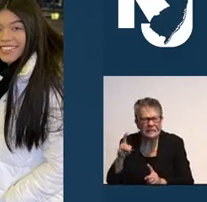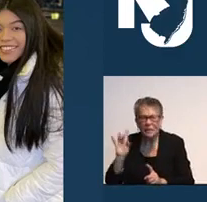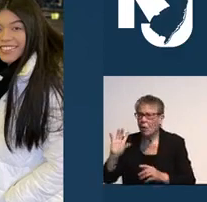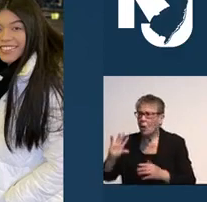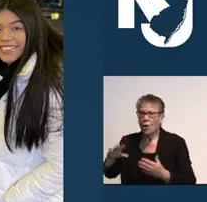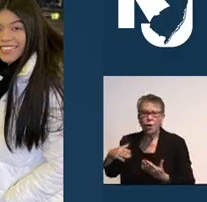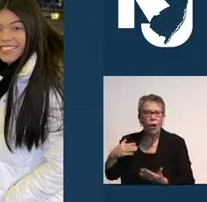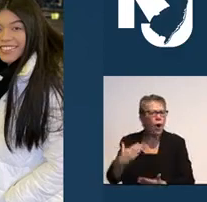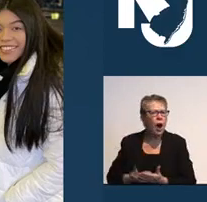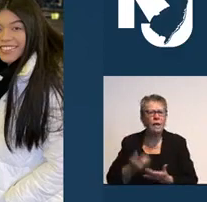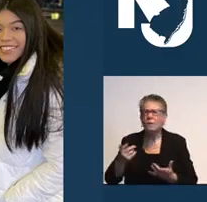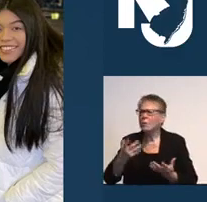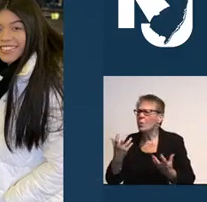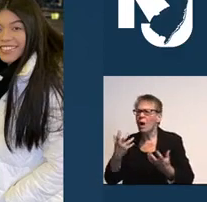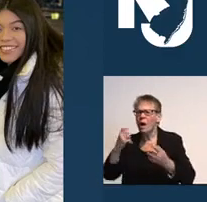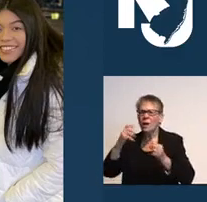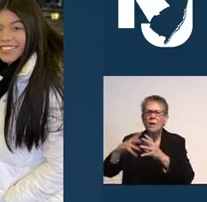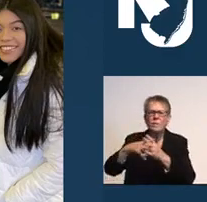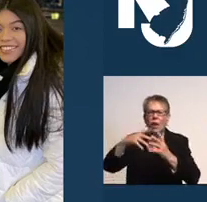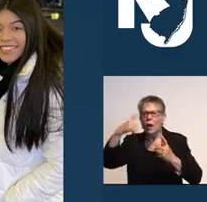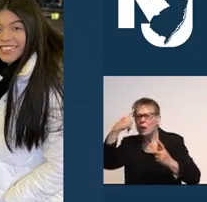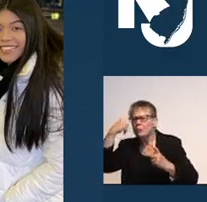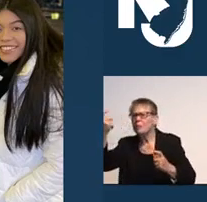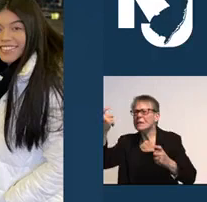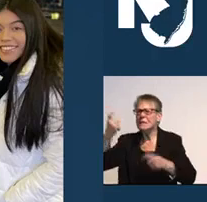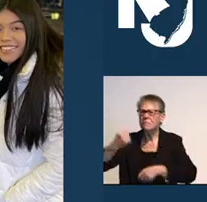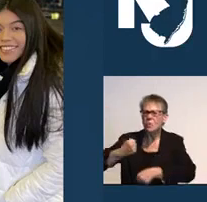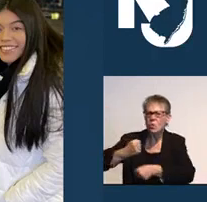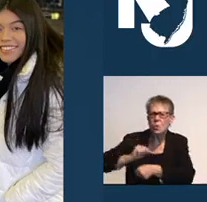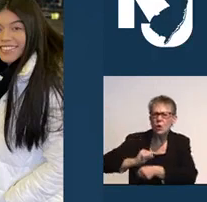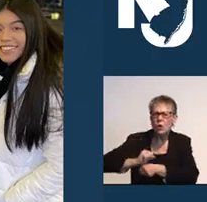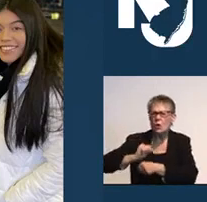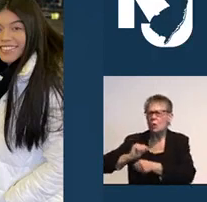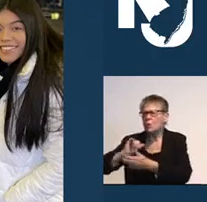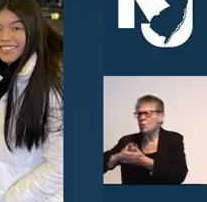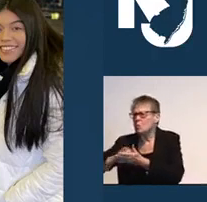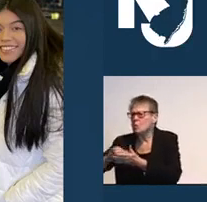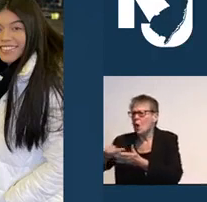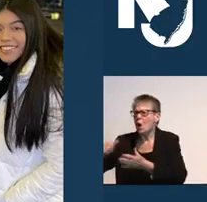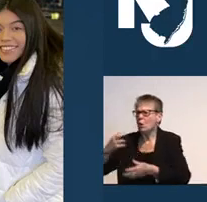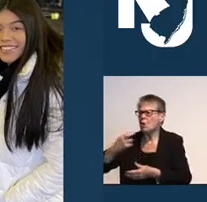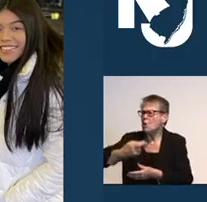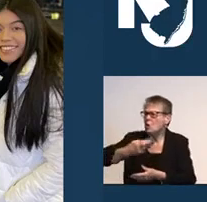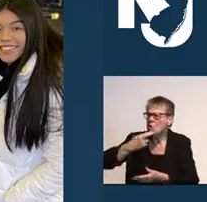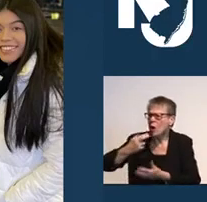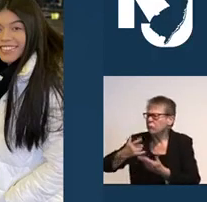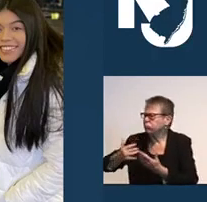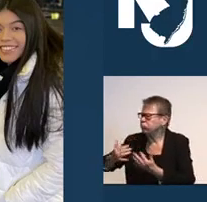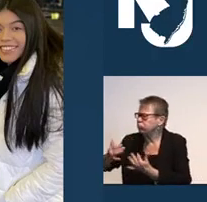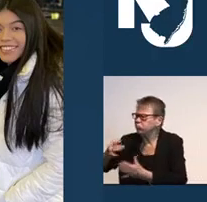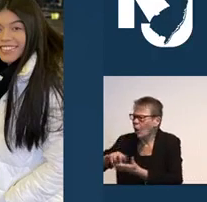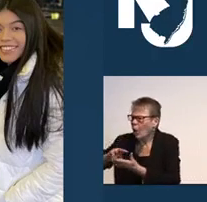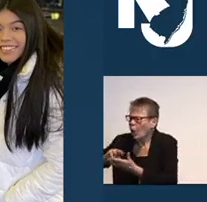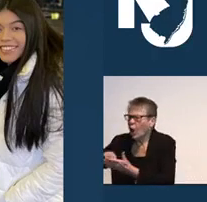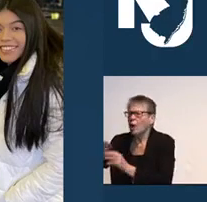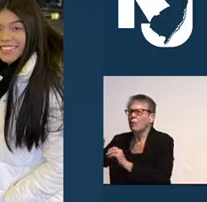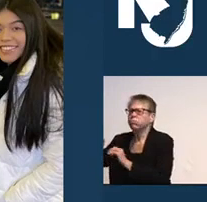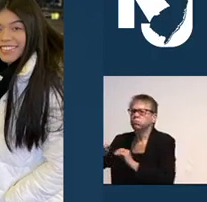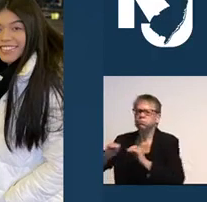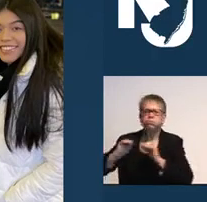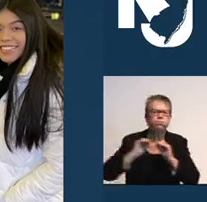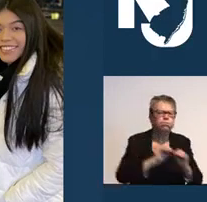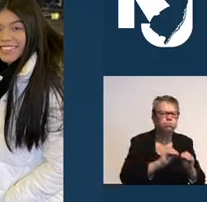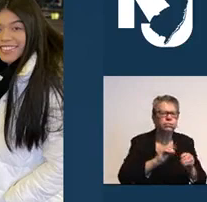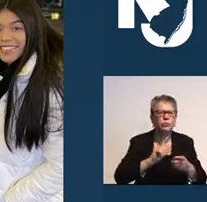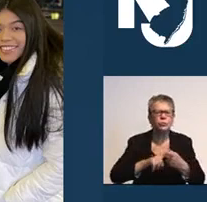States, he quickly found work in New York City's restaurant scene. Within a few years, he found his way across the Hudson to Passaic, where he had some